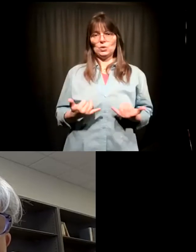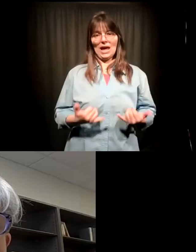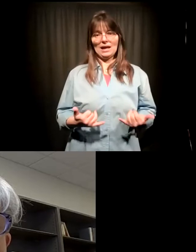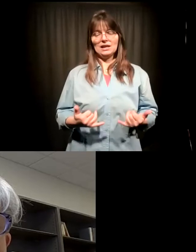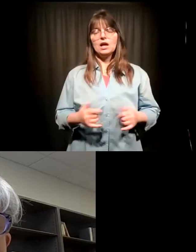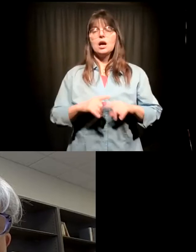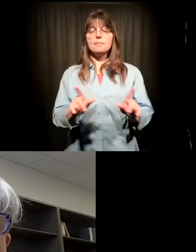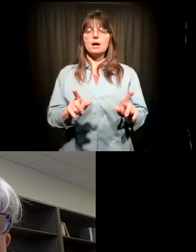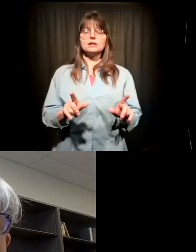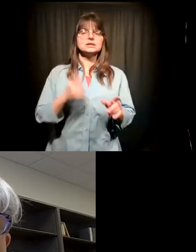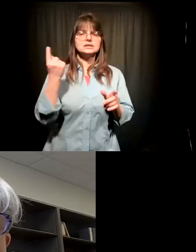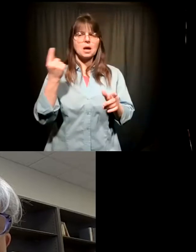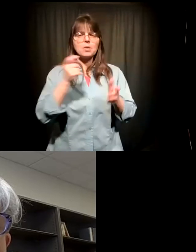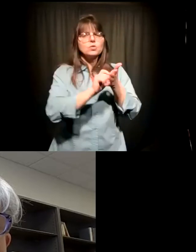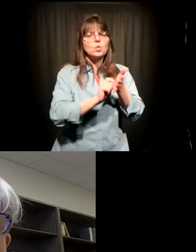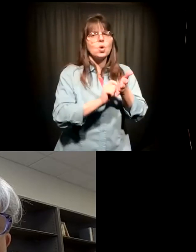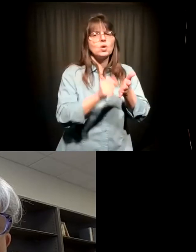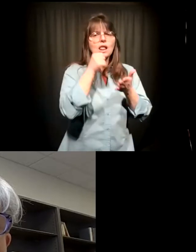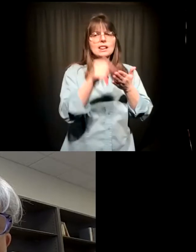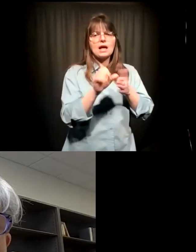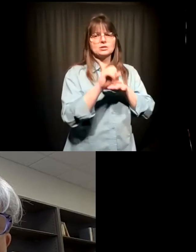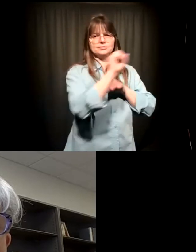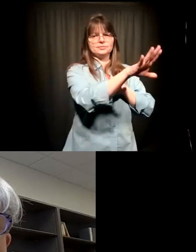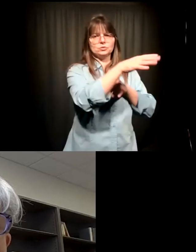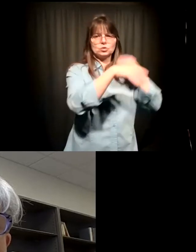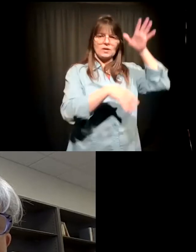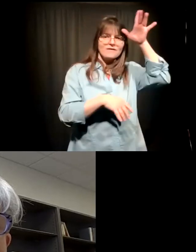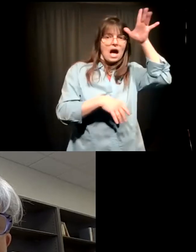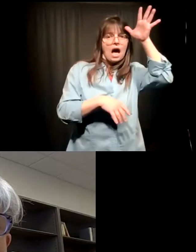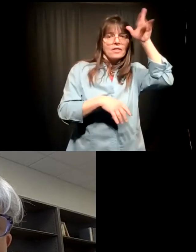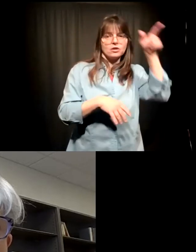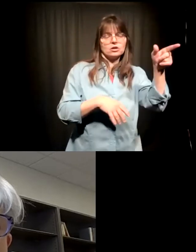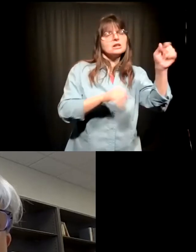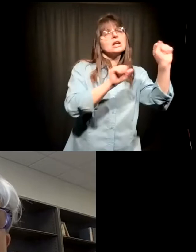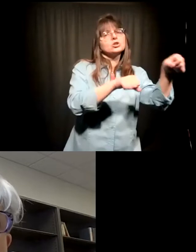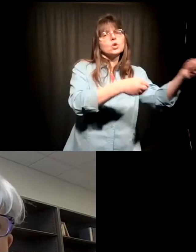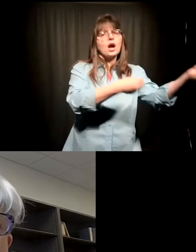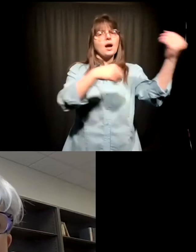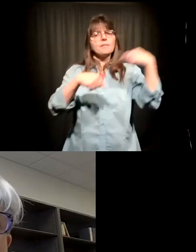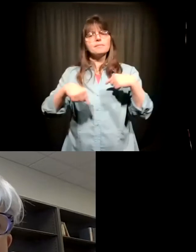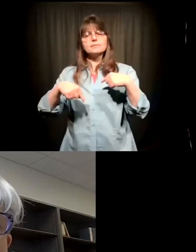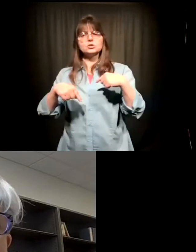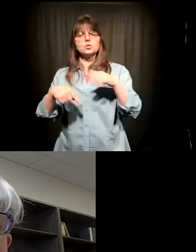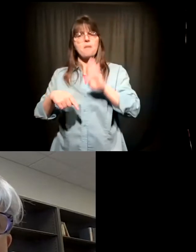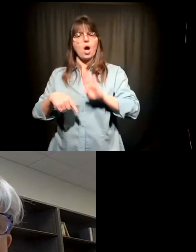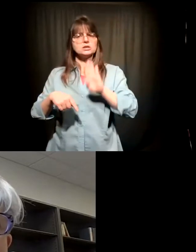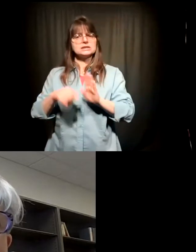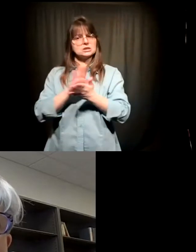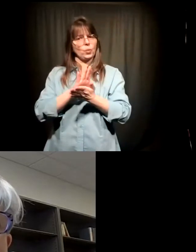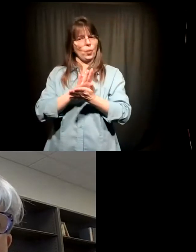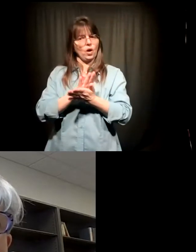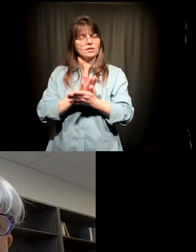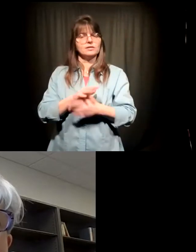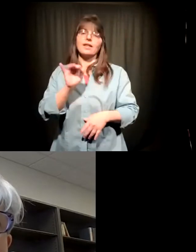father to see if he could come to the Boston school, which was the excerpt that I